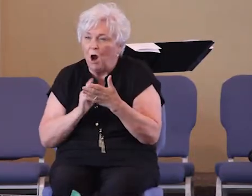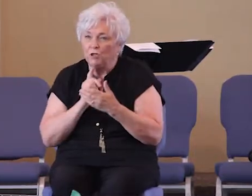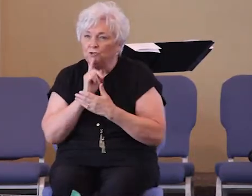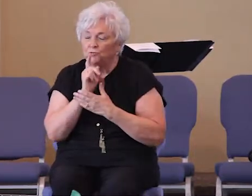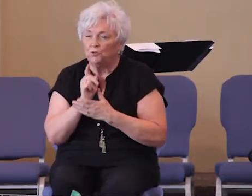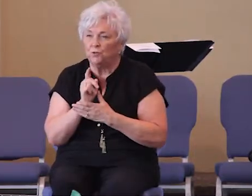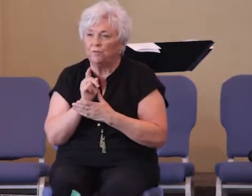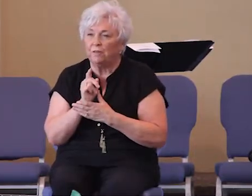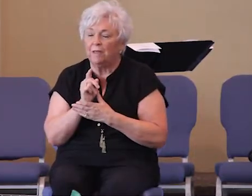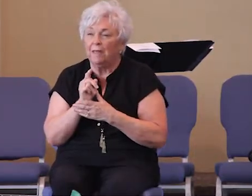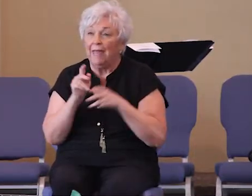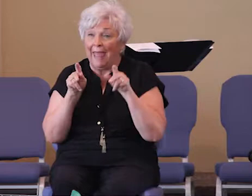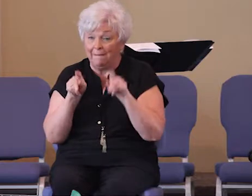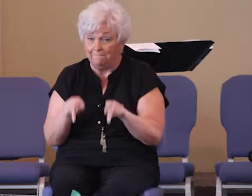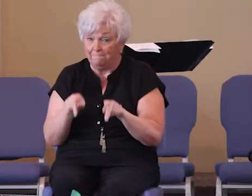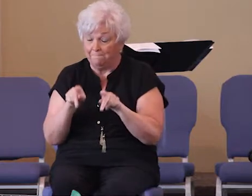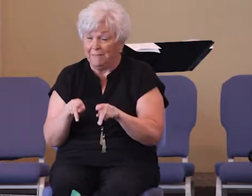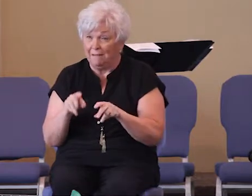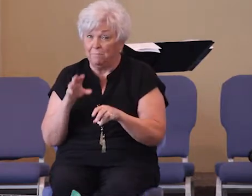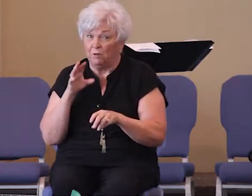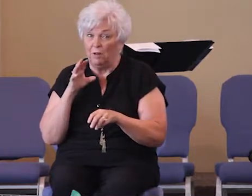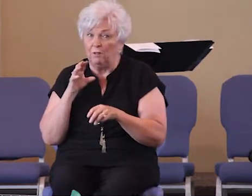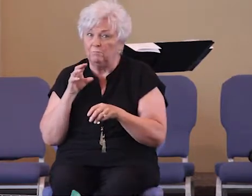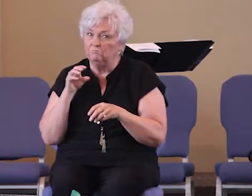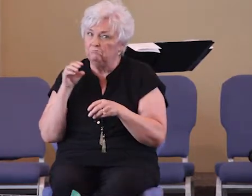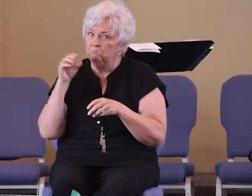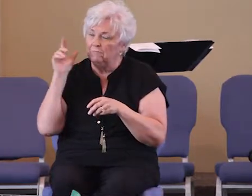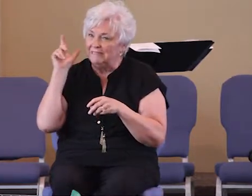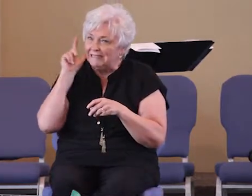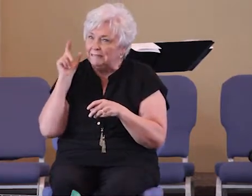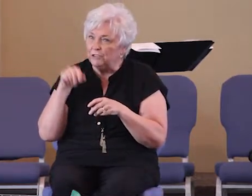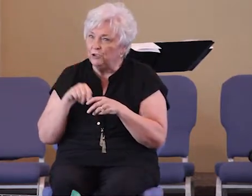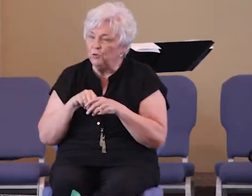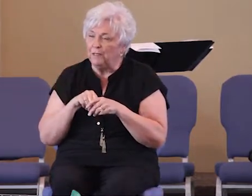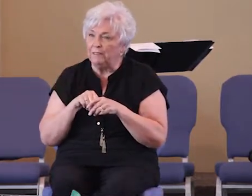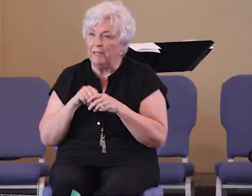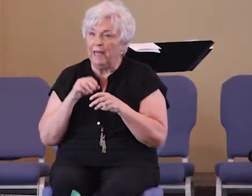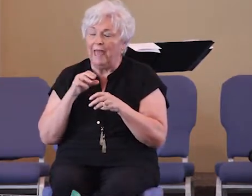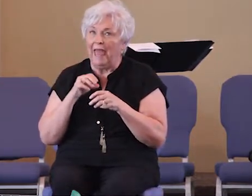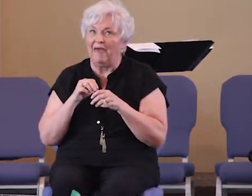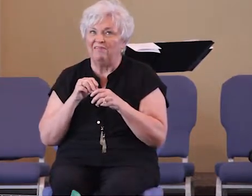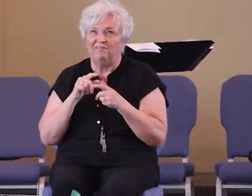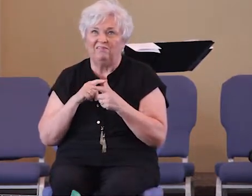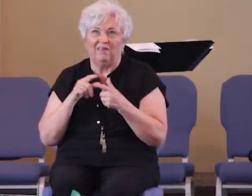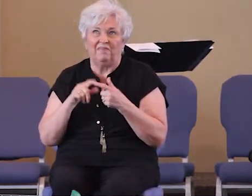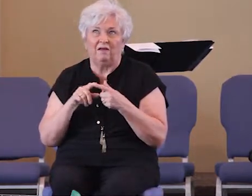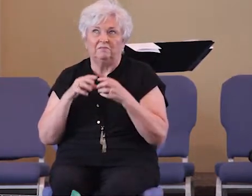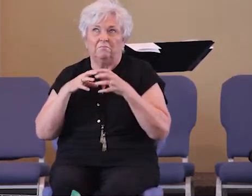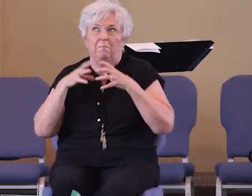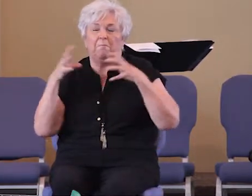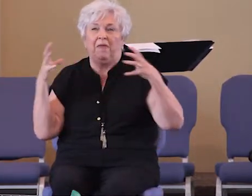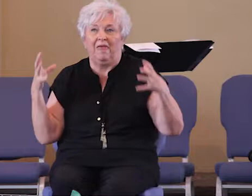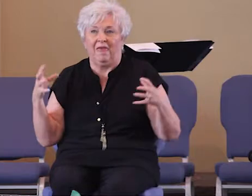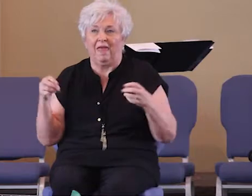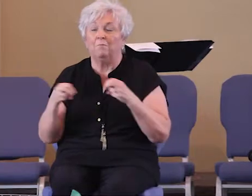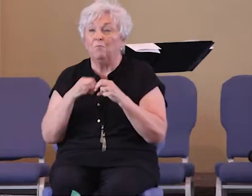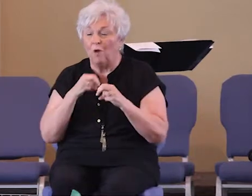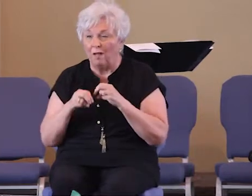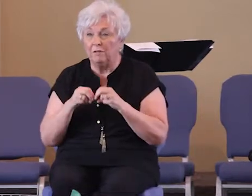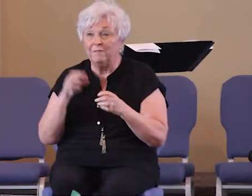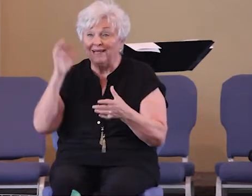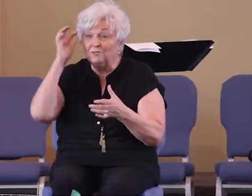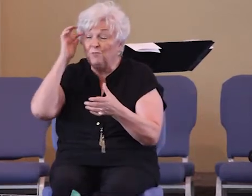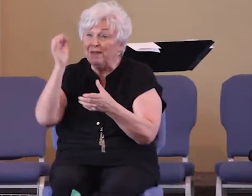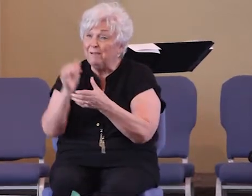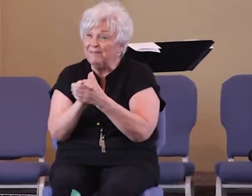people bite it and buy into it. And all of a sudden, there's this big controversy because we believe that which wasn't